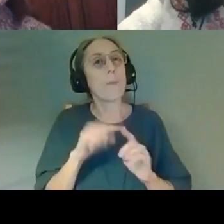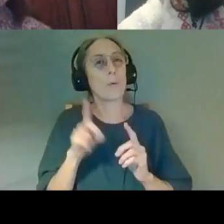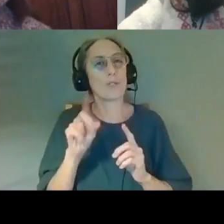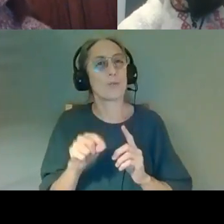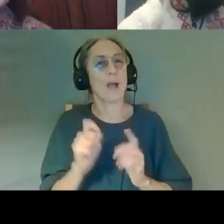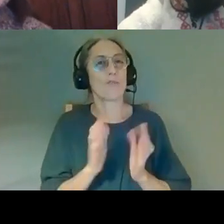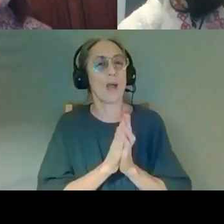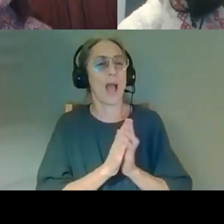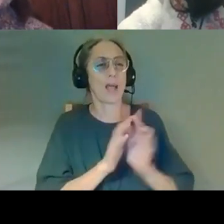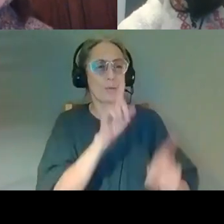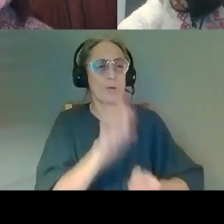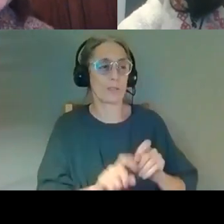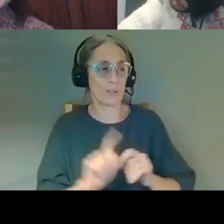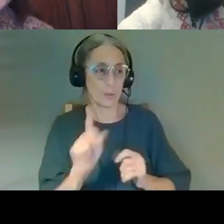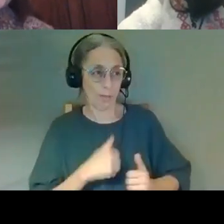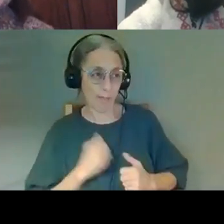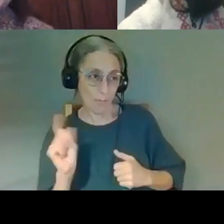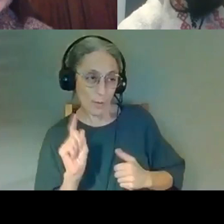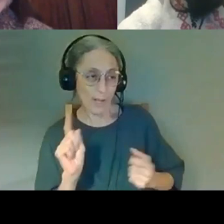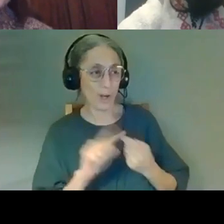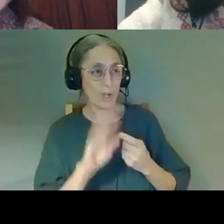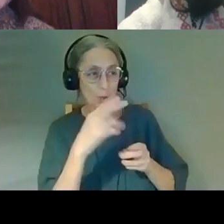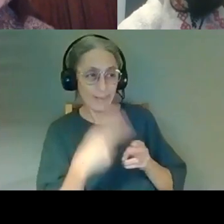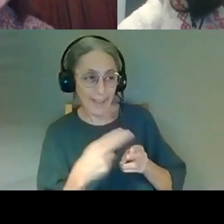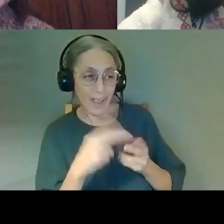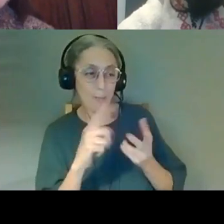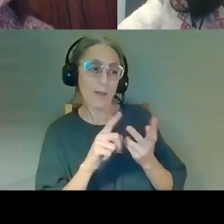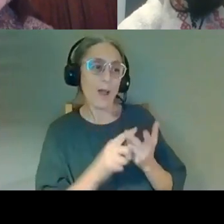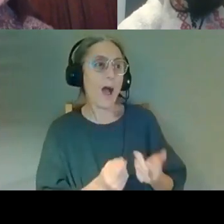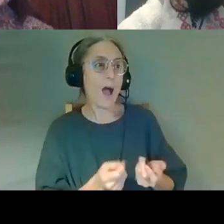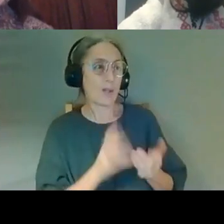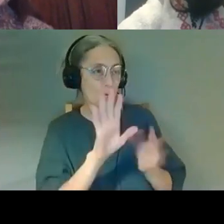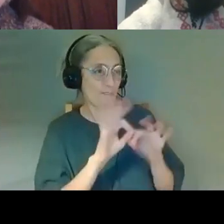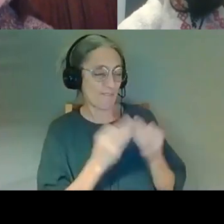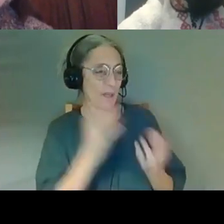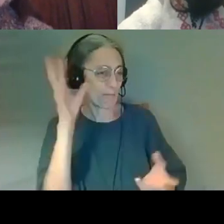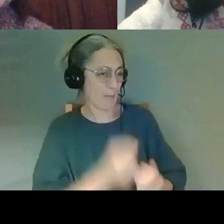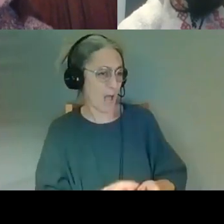they live, what their names are, how many folks are in their household,